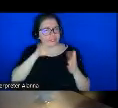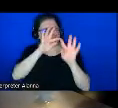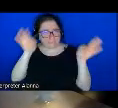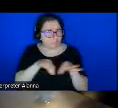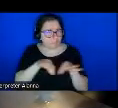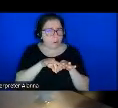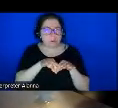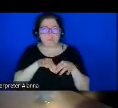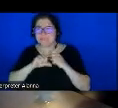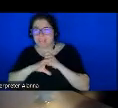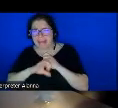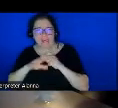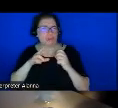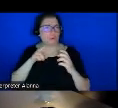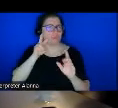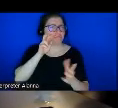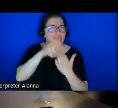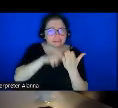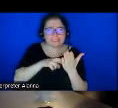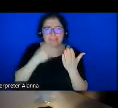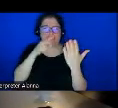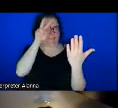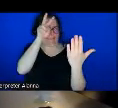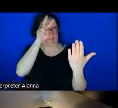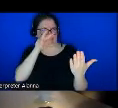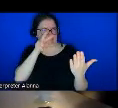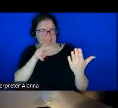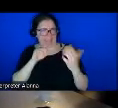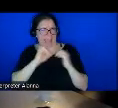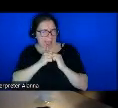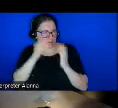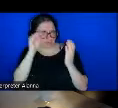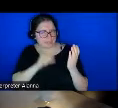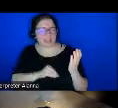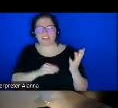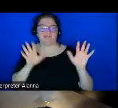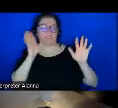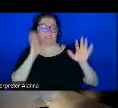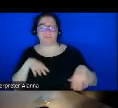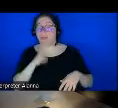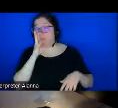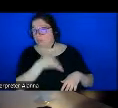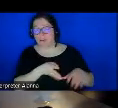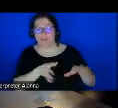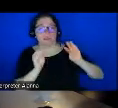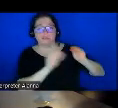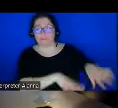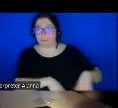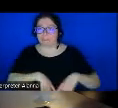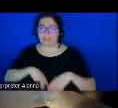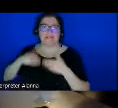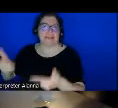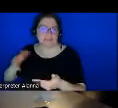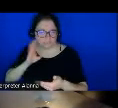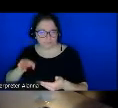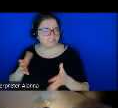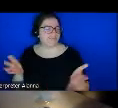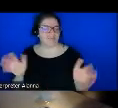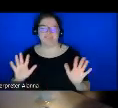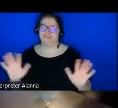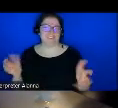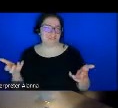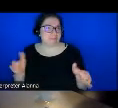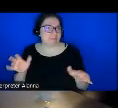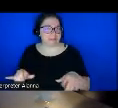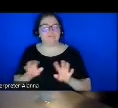figure out how to fill it out i'm going to put it down and maybe go on to the next thing so that is obviously not what we want so we want to make sure